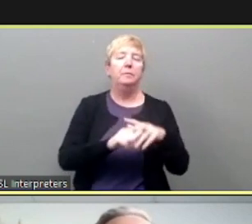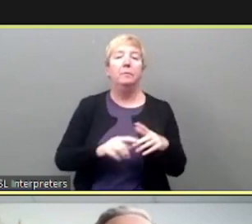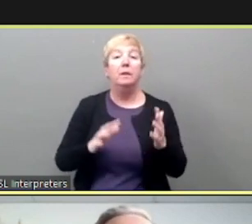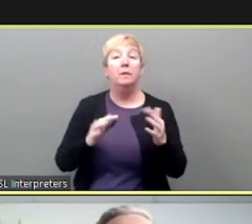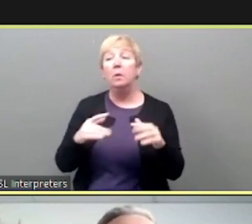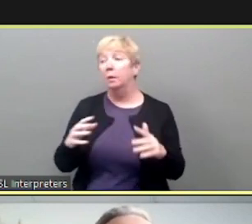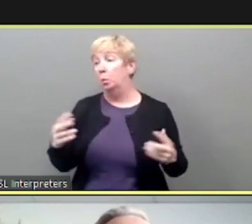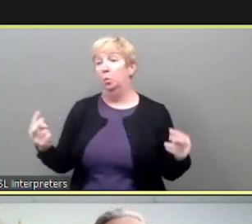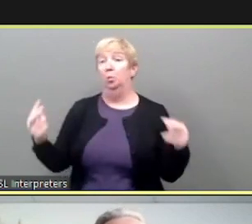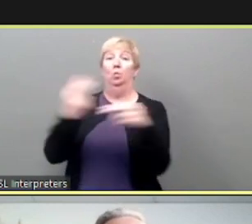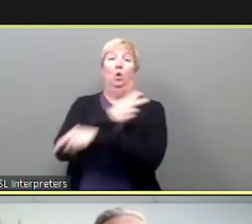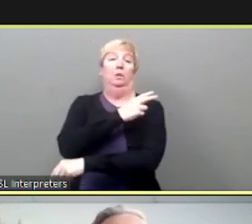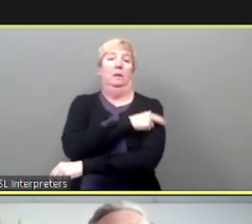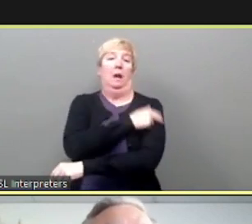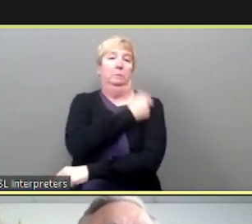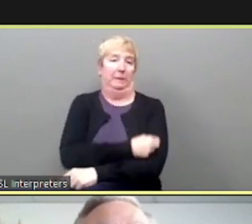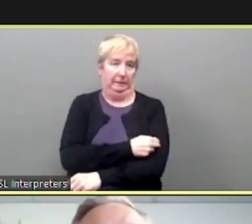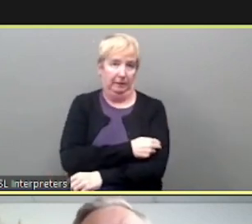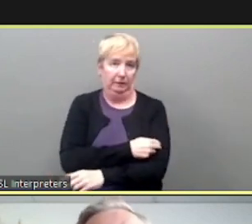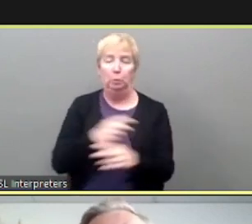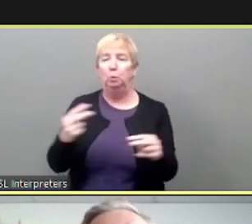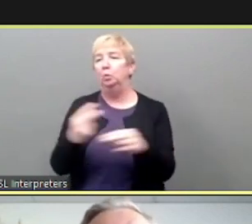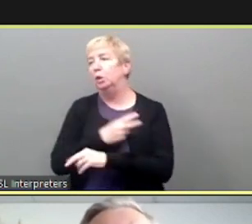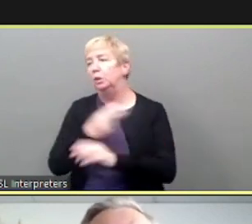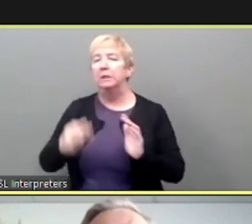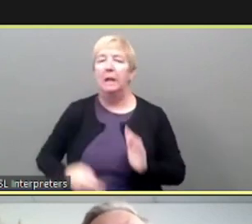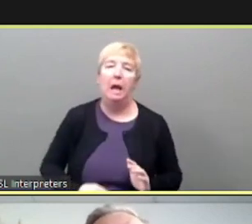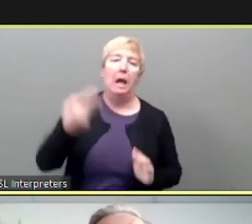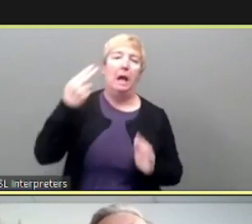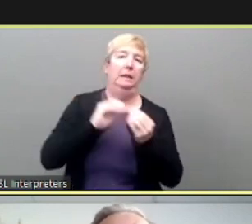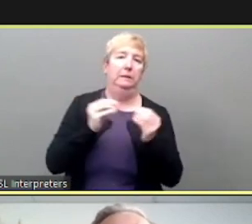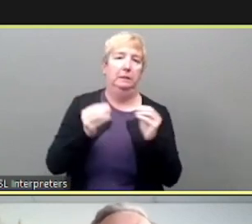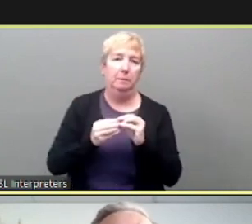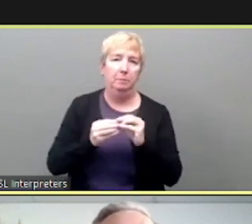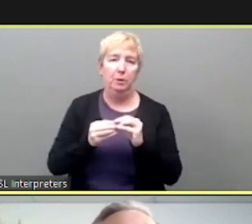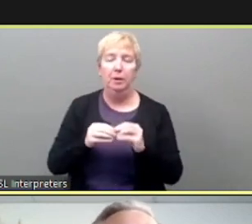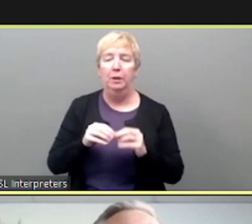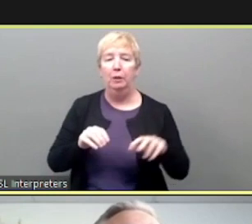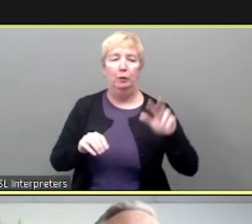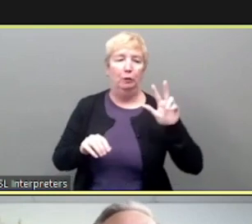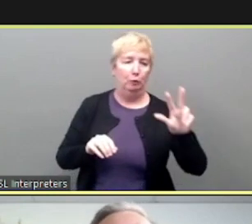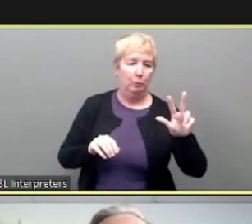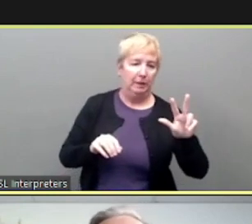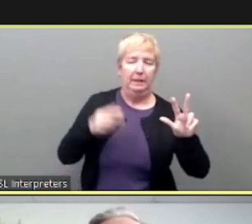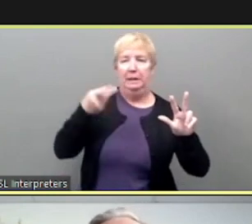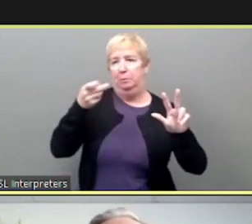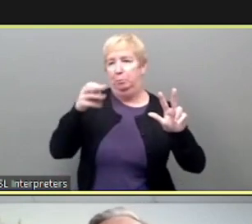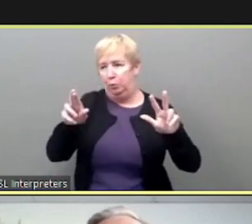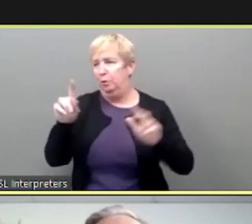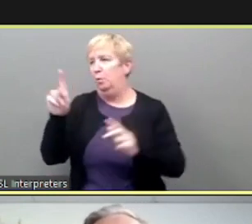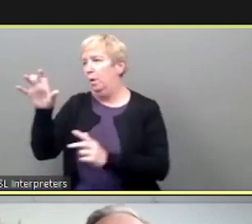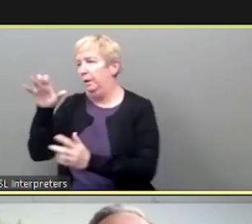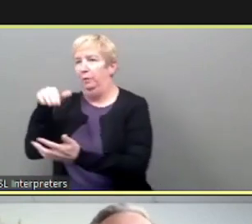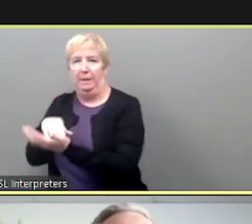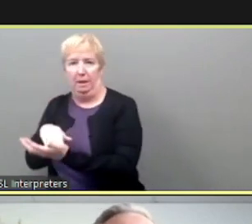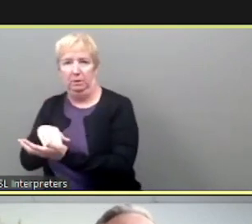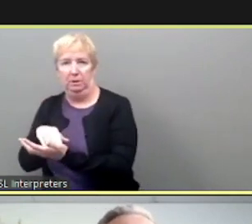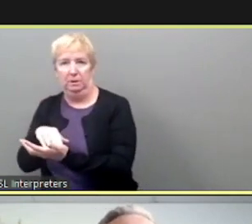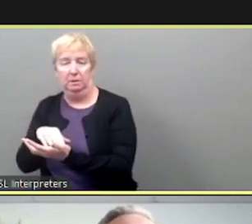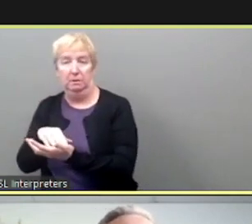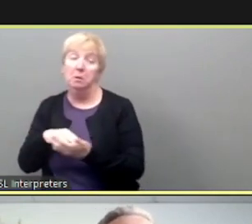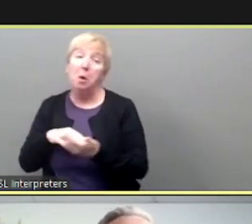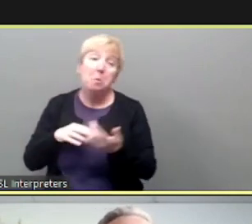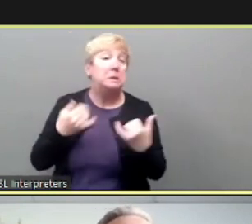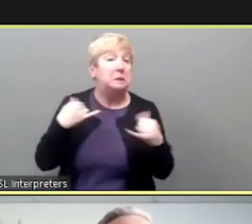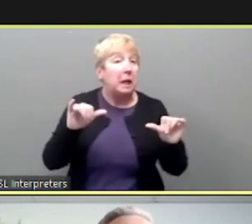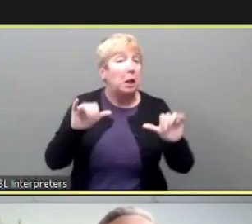hospitalization, the highest hospitalization rate was 3 per 100,000, which is very, very, very low. So we're still doing